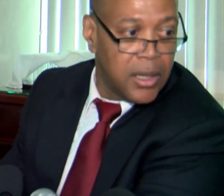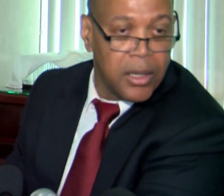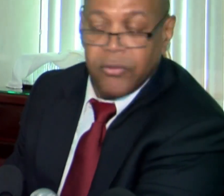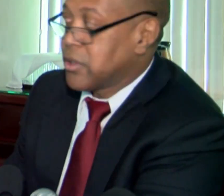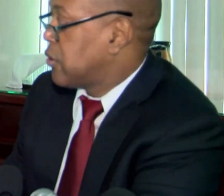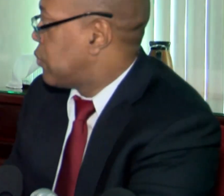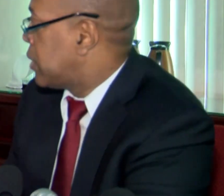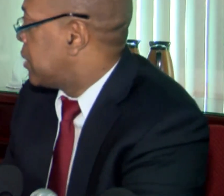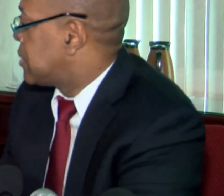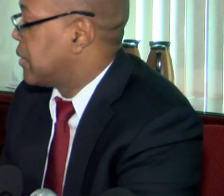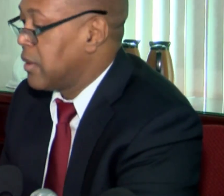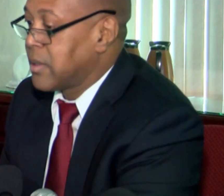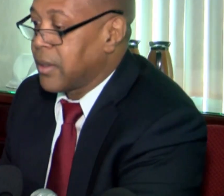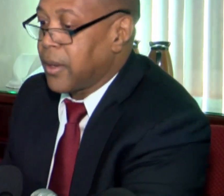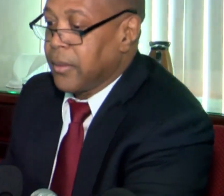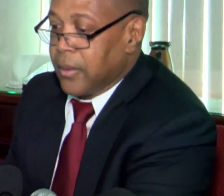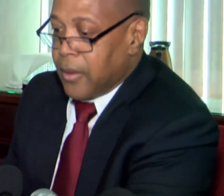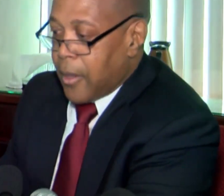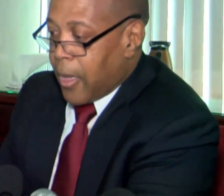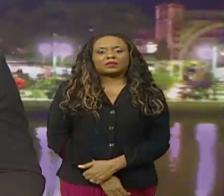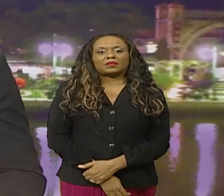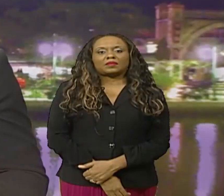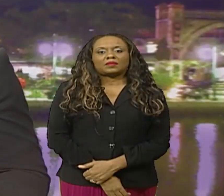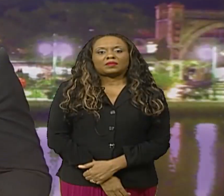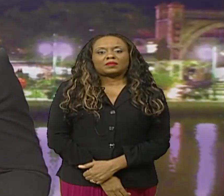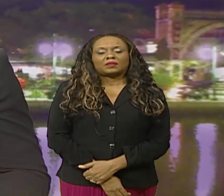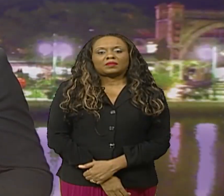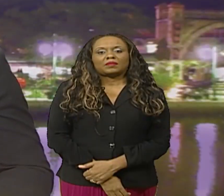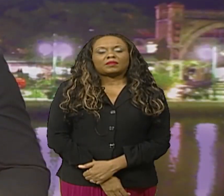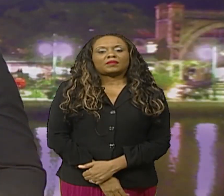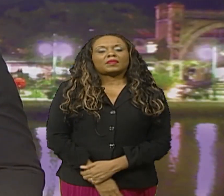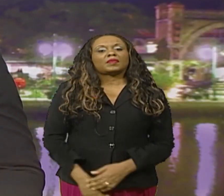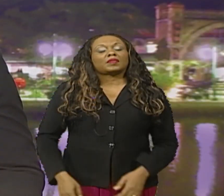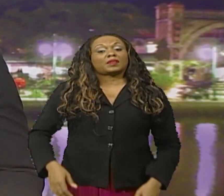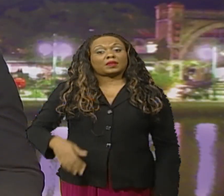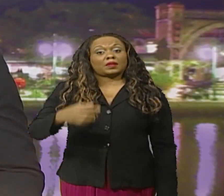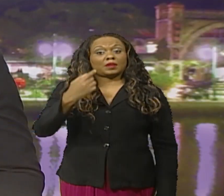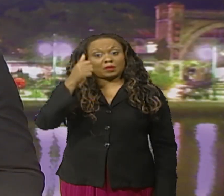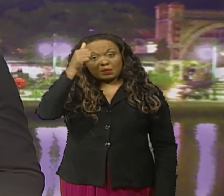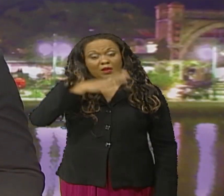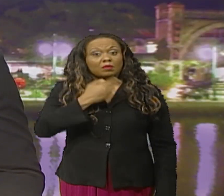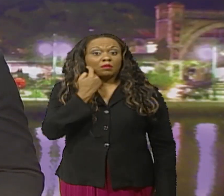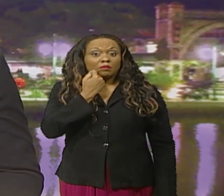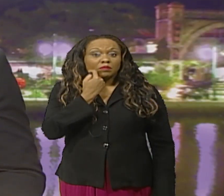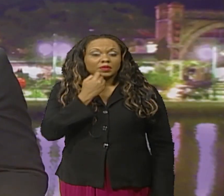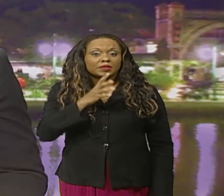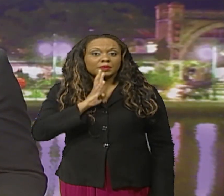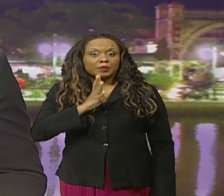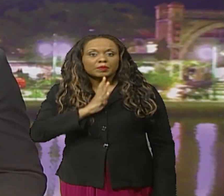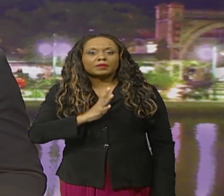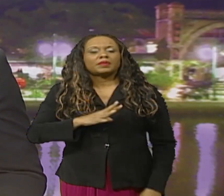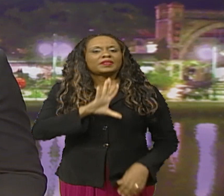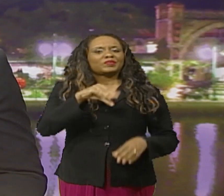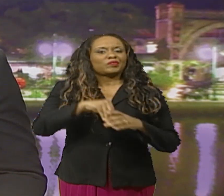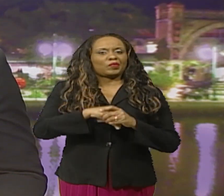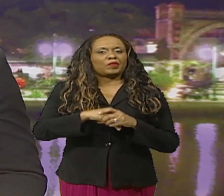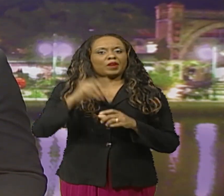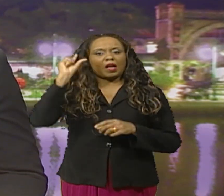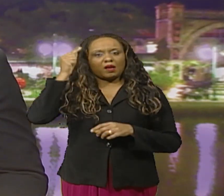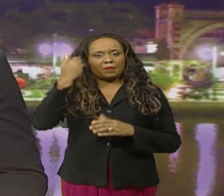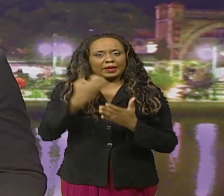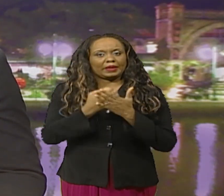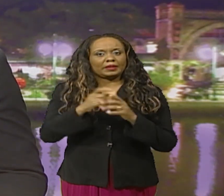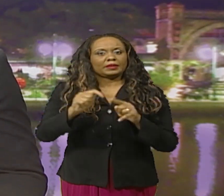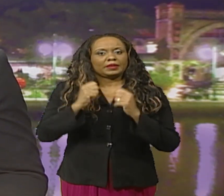for cleaning, for securities, and things like that. Dr. Greenidge, who is a member of government's economic team, says that not only